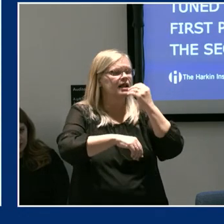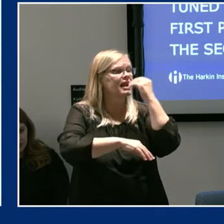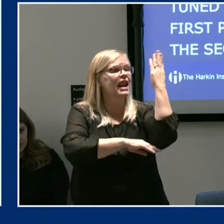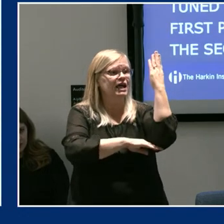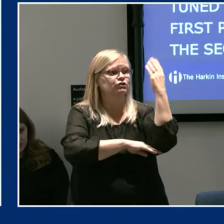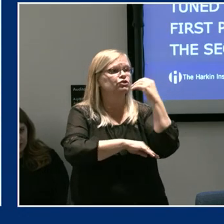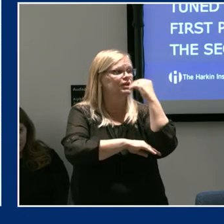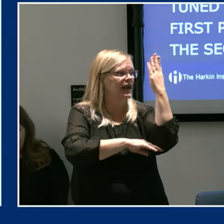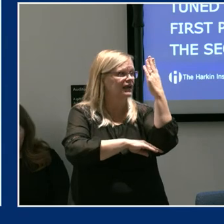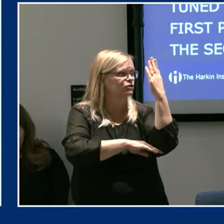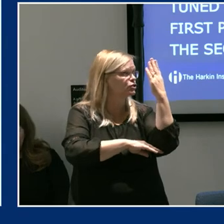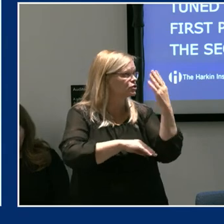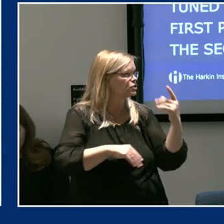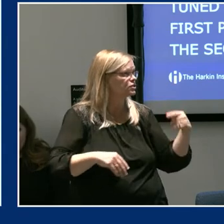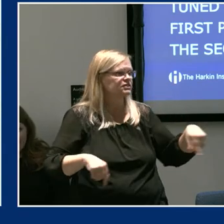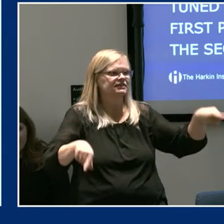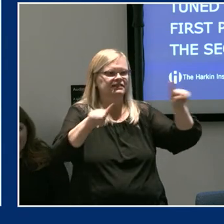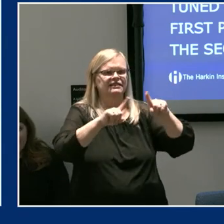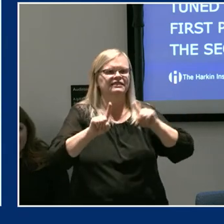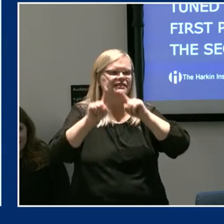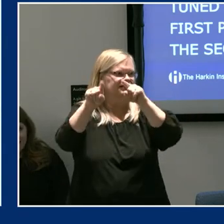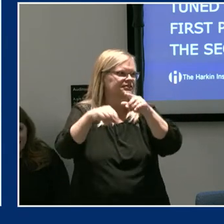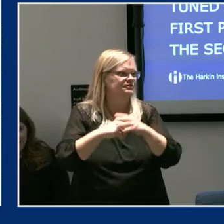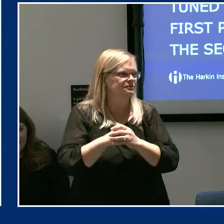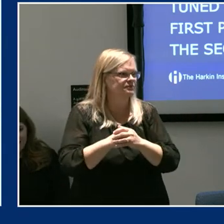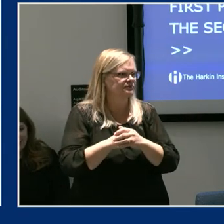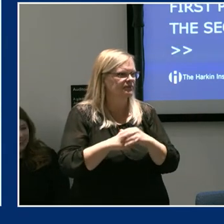There is lunch. We're here.